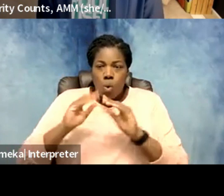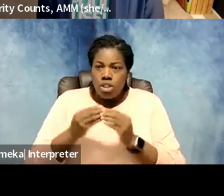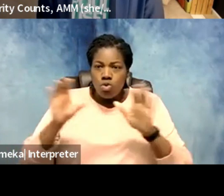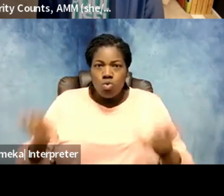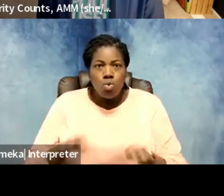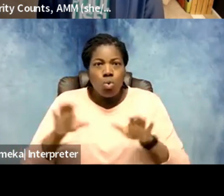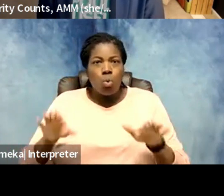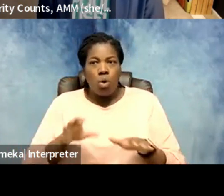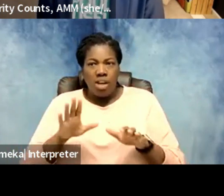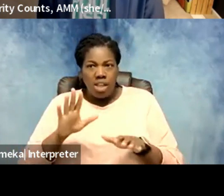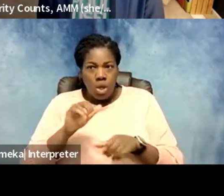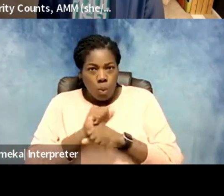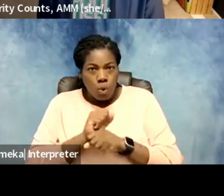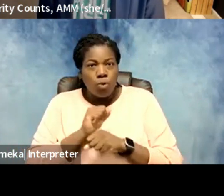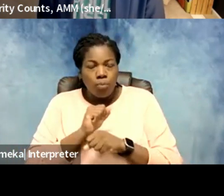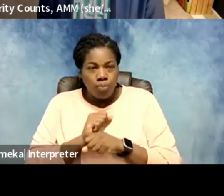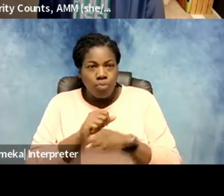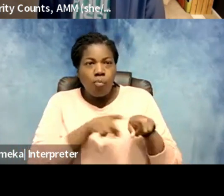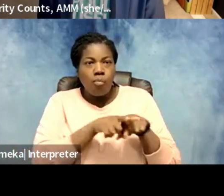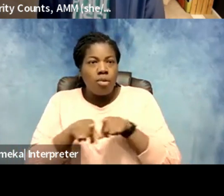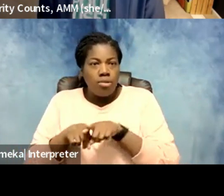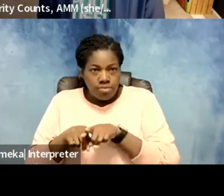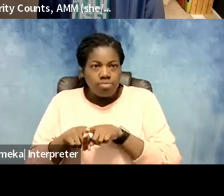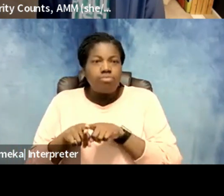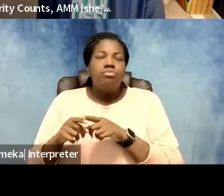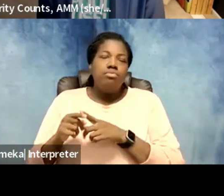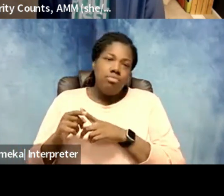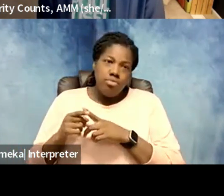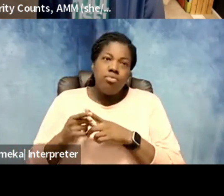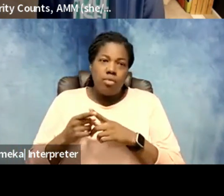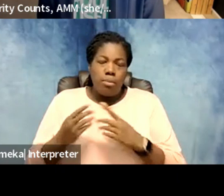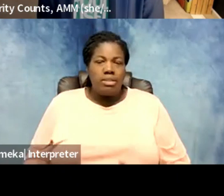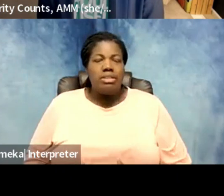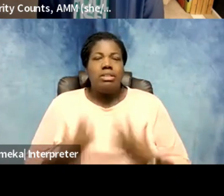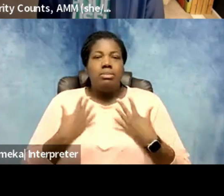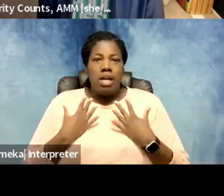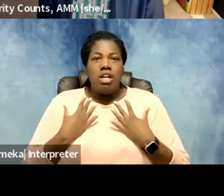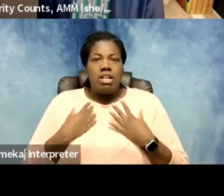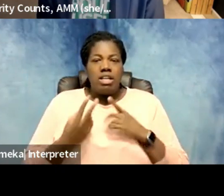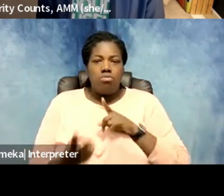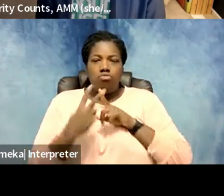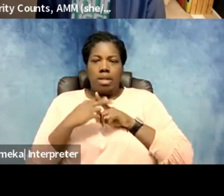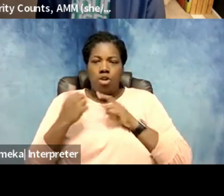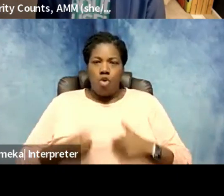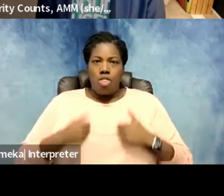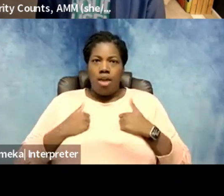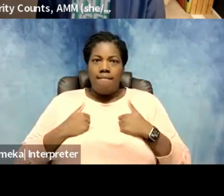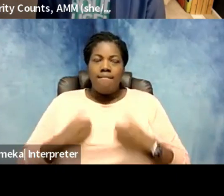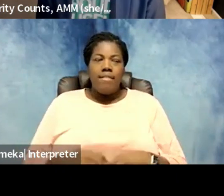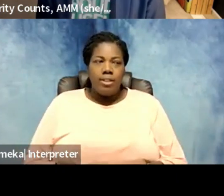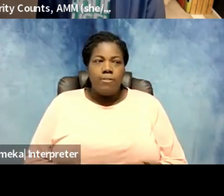what they're doing in their work, but also gather inspiration that's applicable to all of our lives.